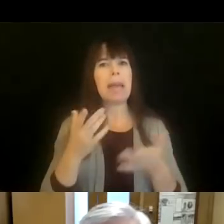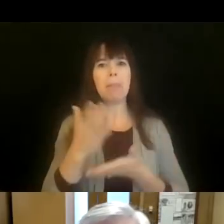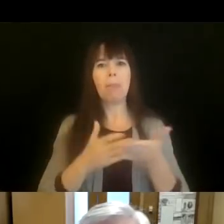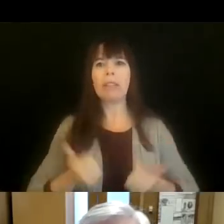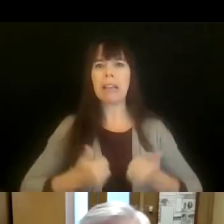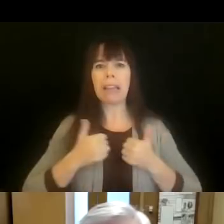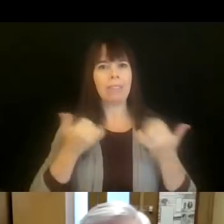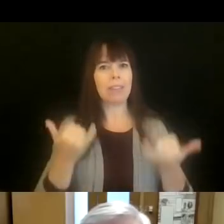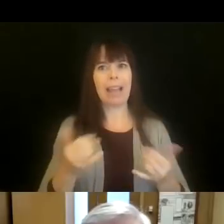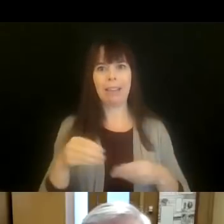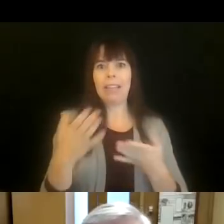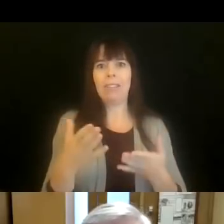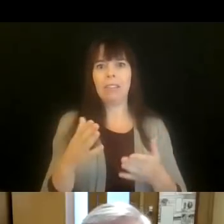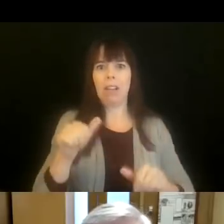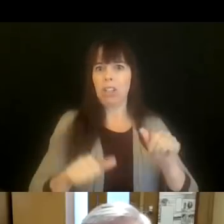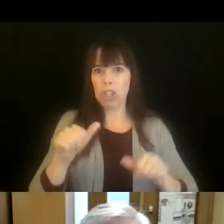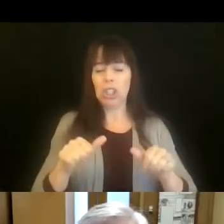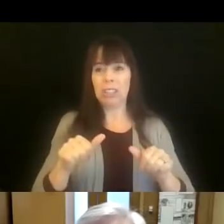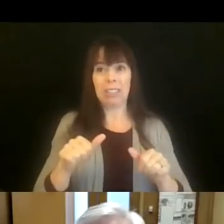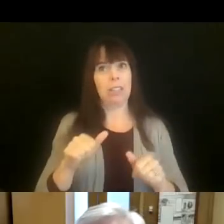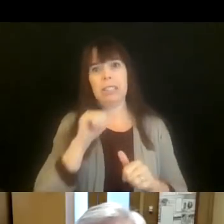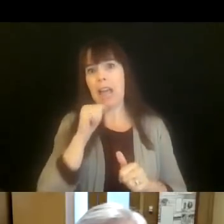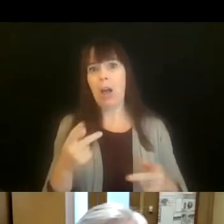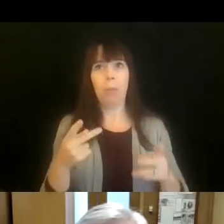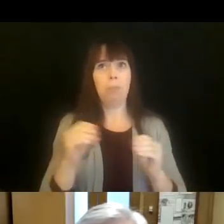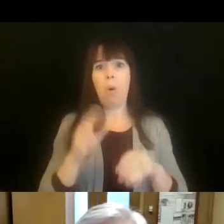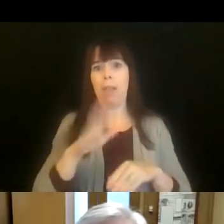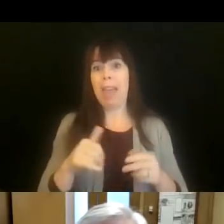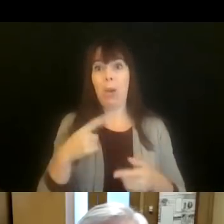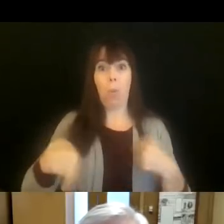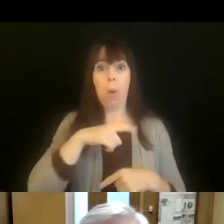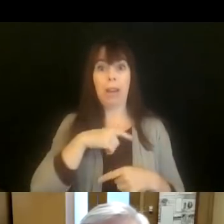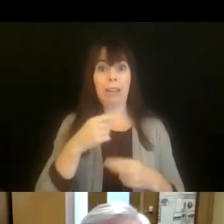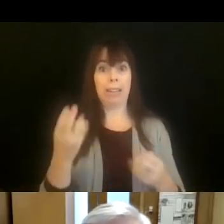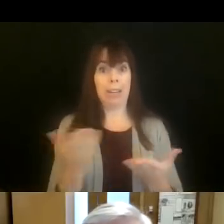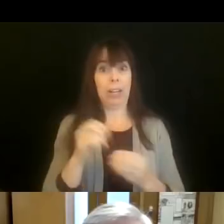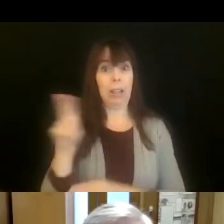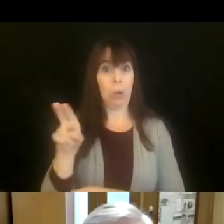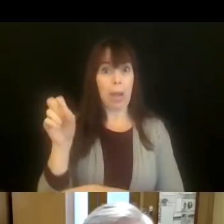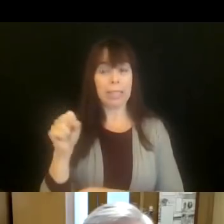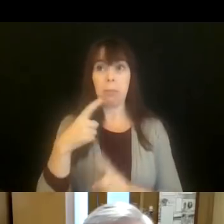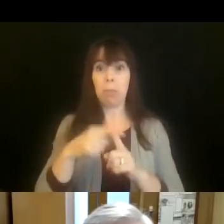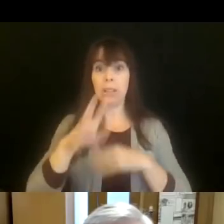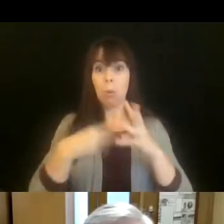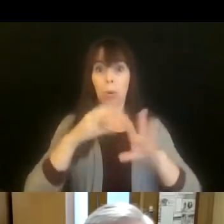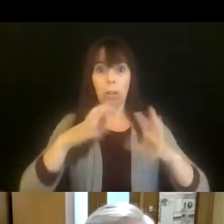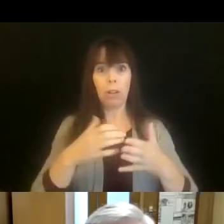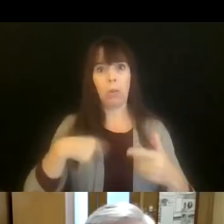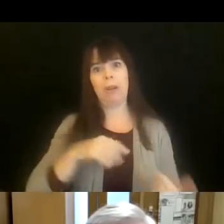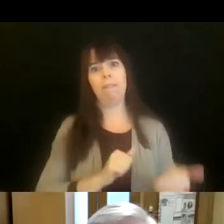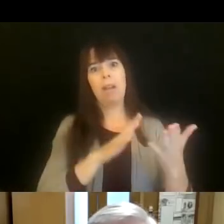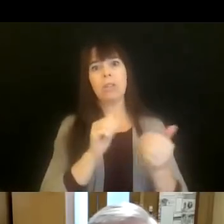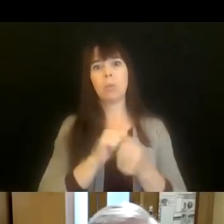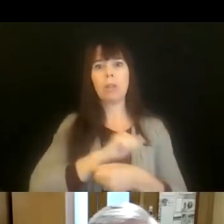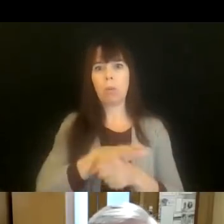today bring uncertainty, but none greater than the crisis we, the United States, and the world face in this era of COVID-19. So